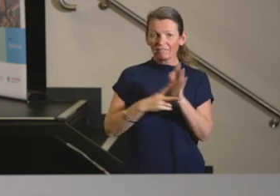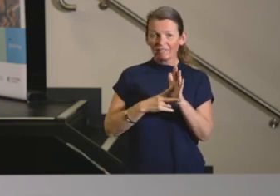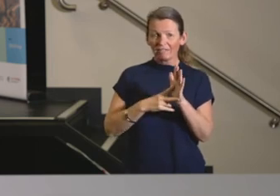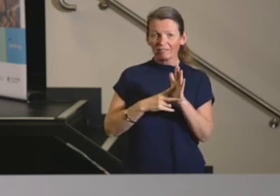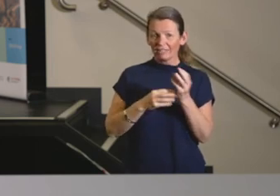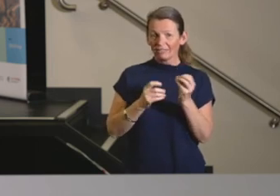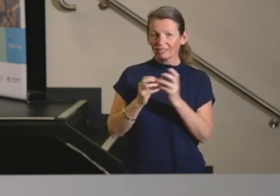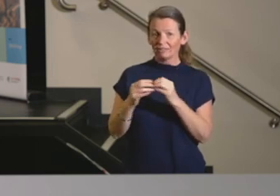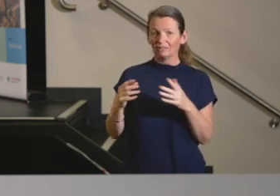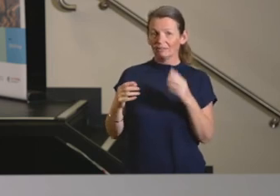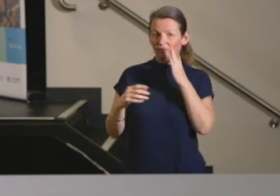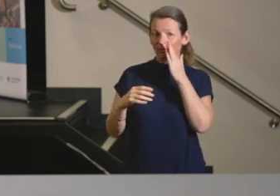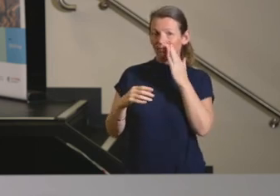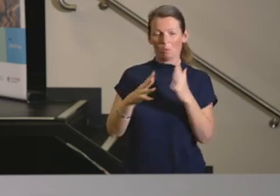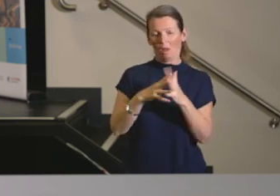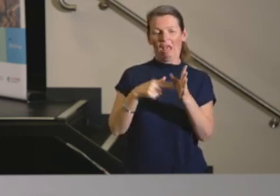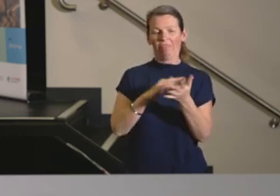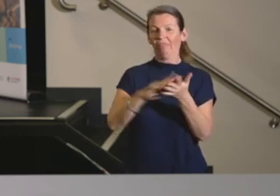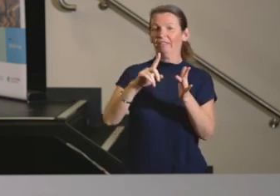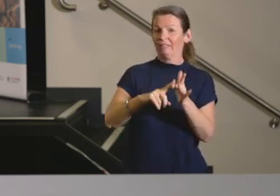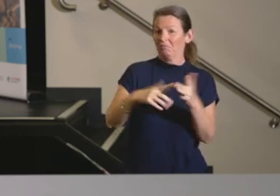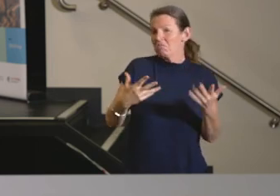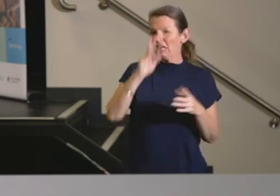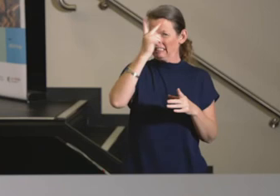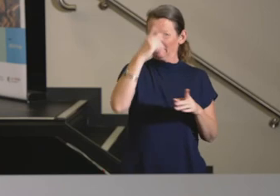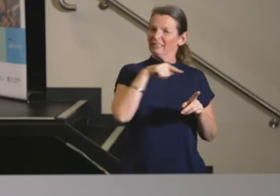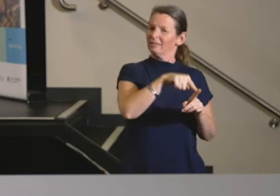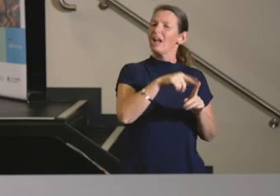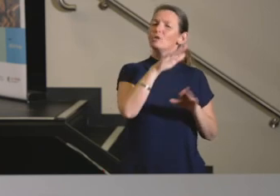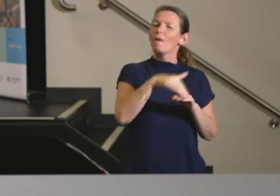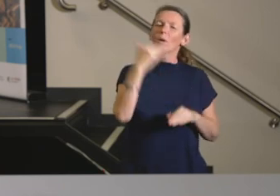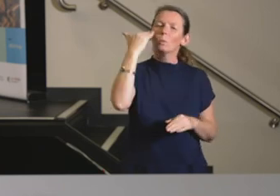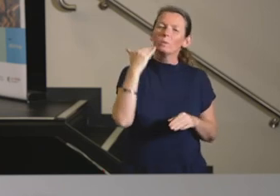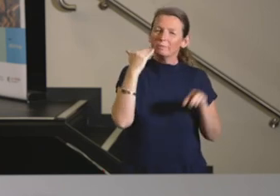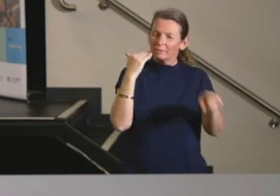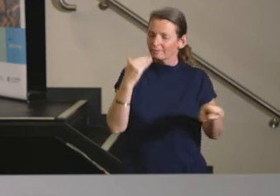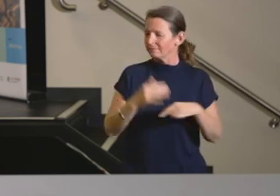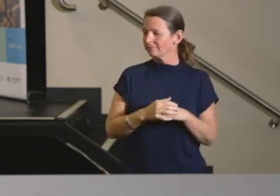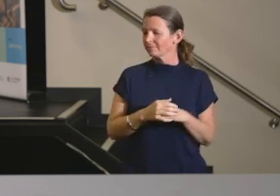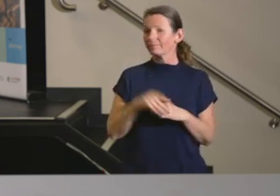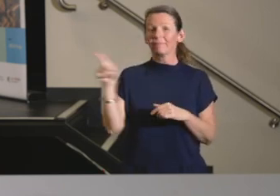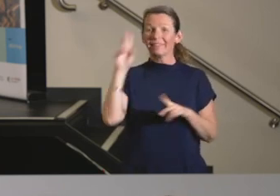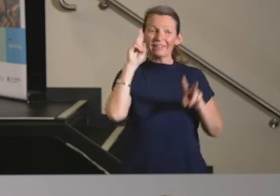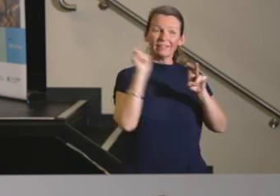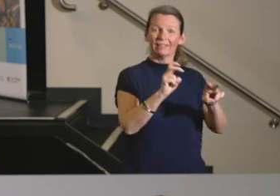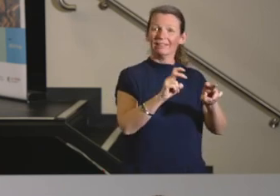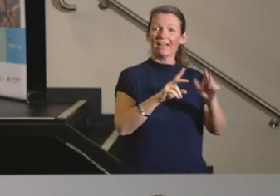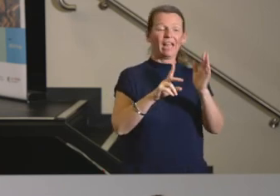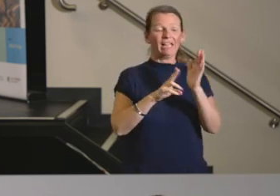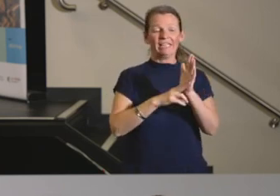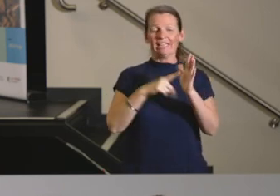a political tendency, a pro-women tendency. They call it Nari